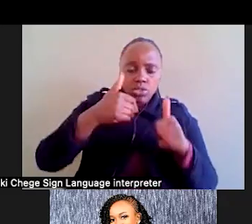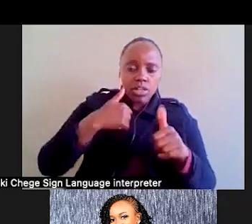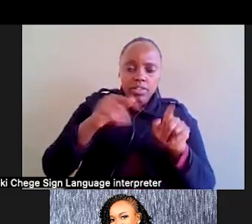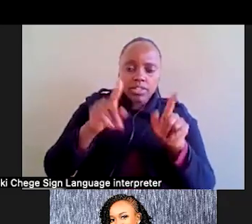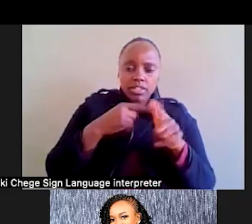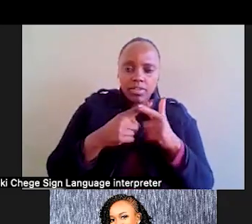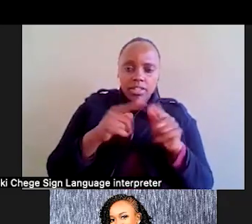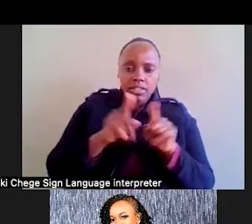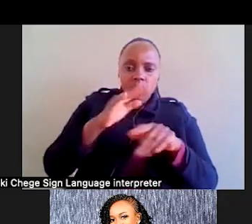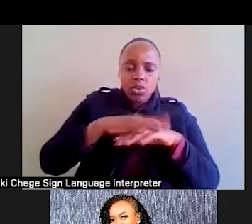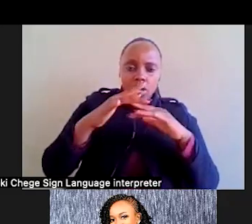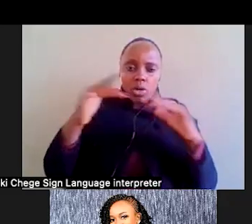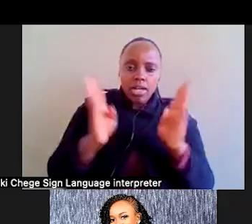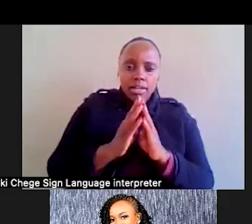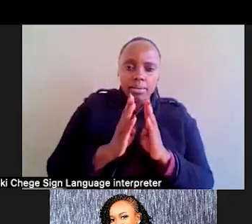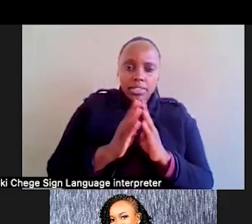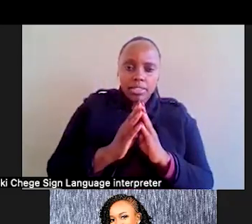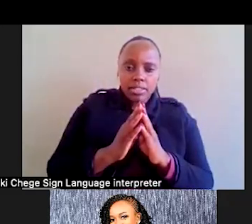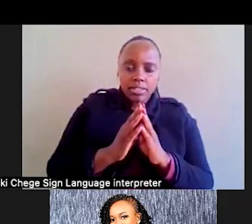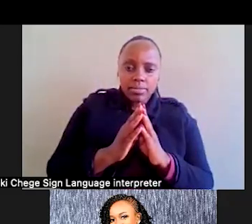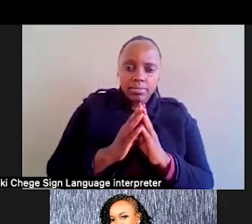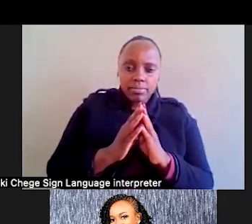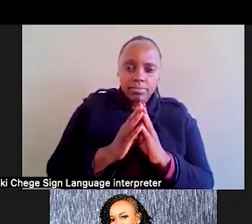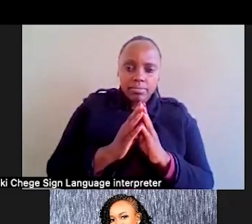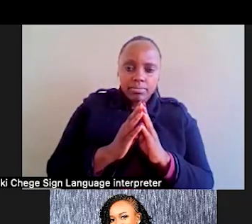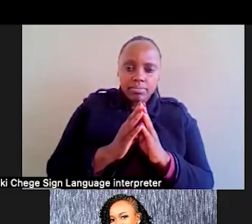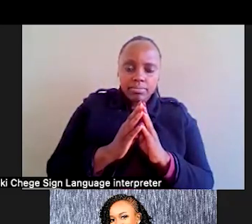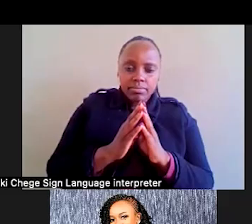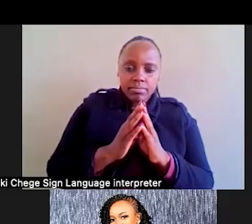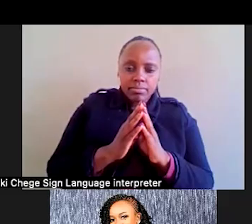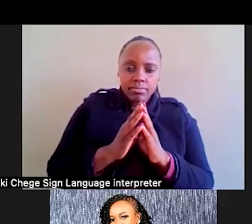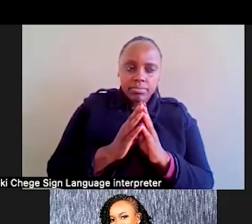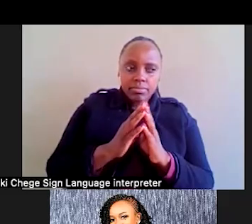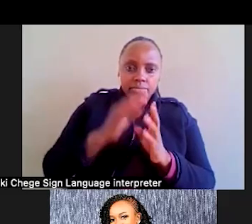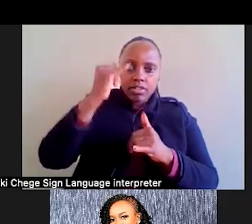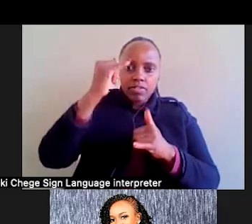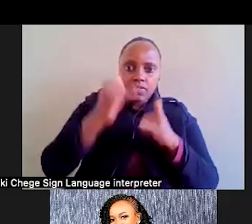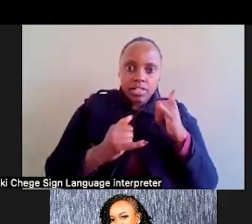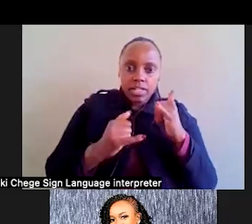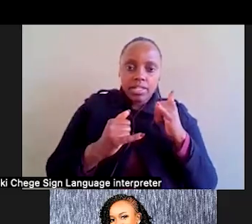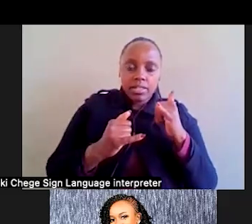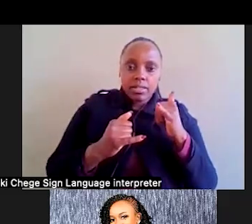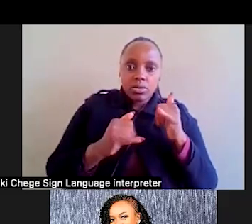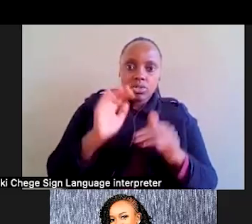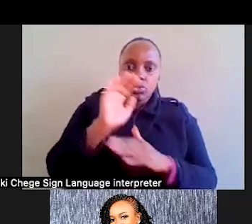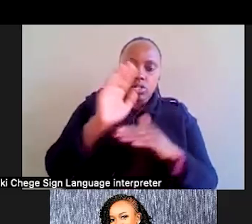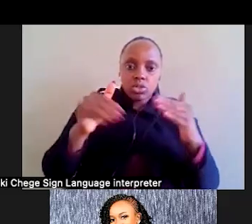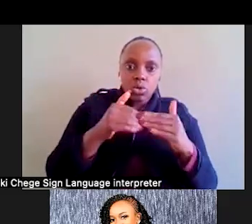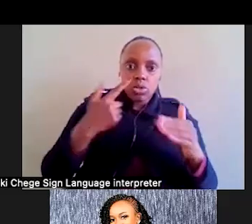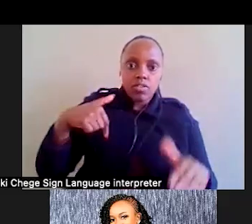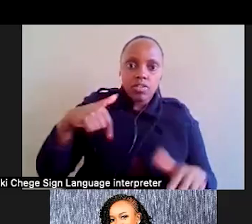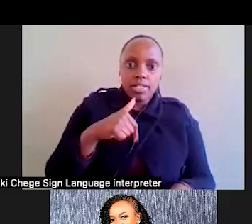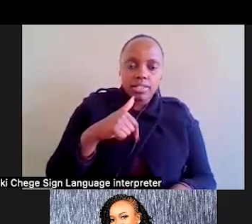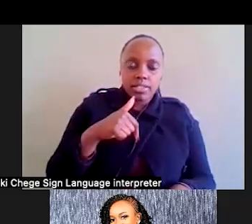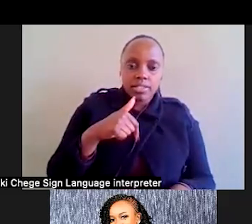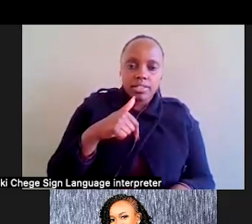And finally, I would like to call upon all of us, not only the survivors, to lead the